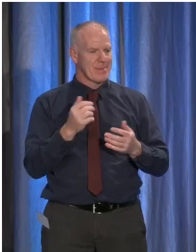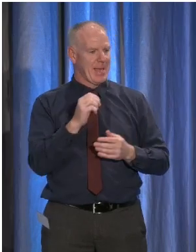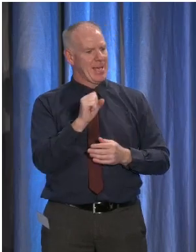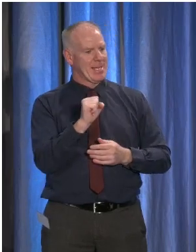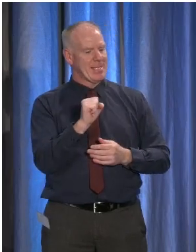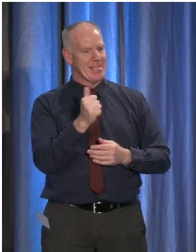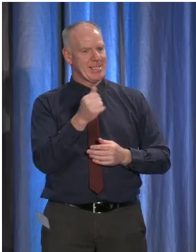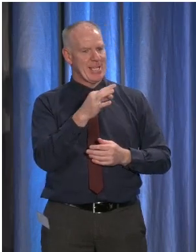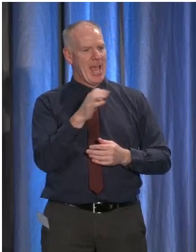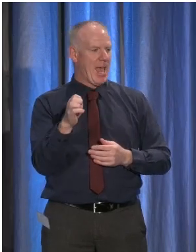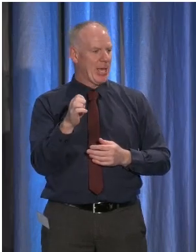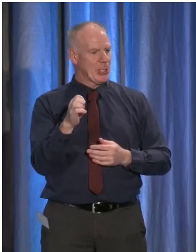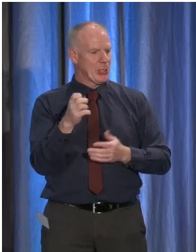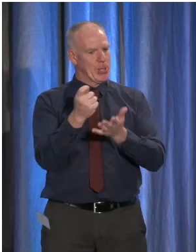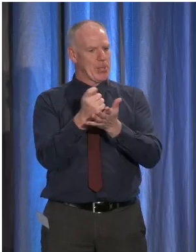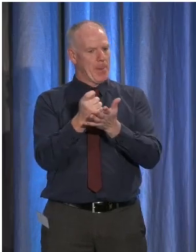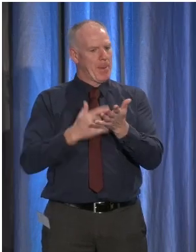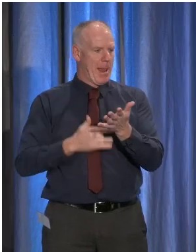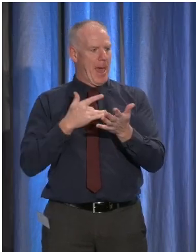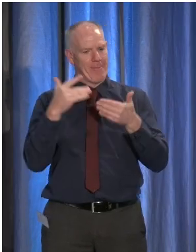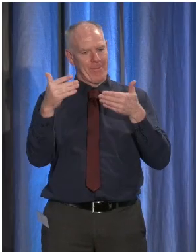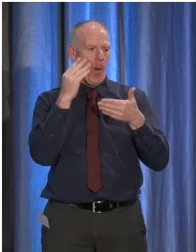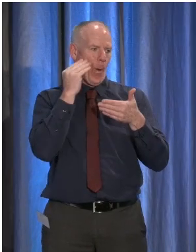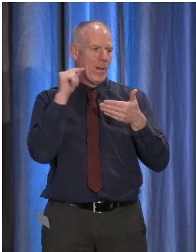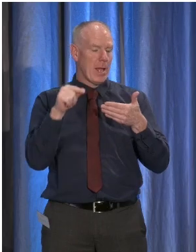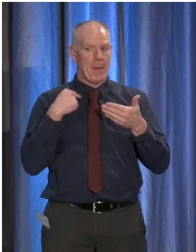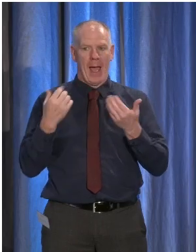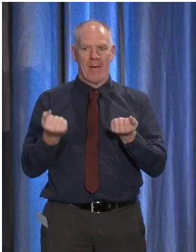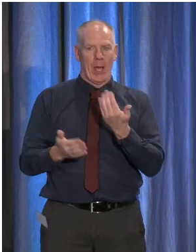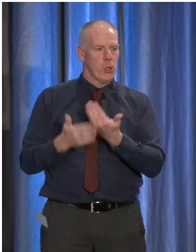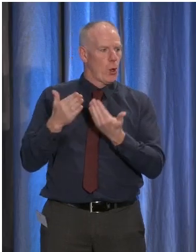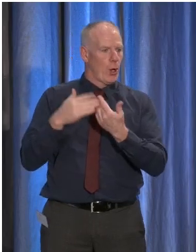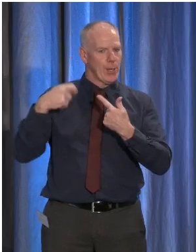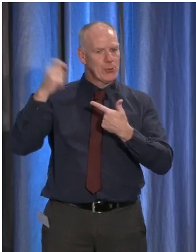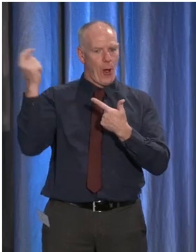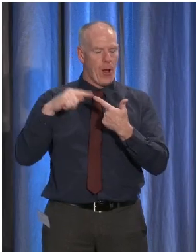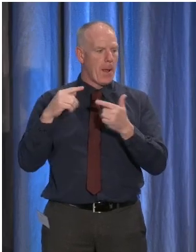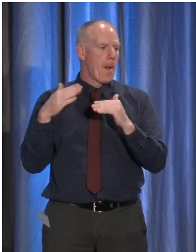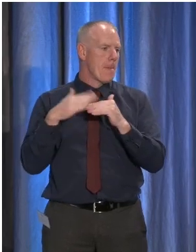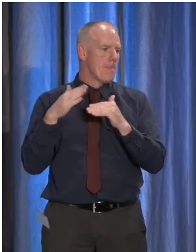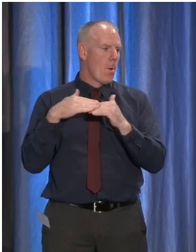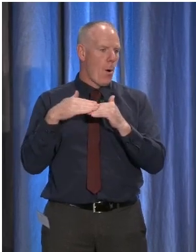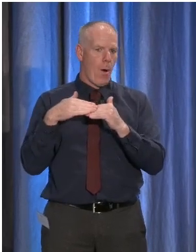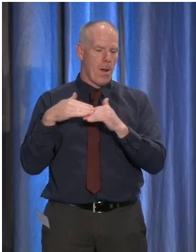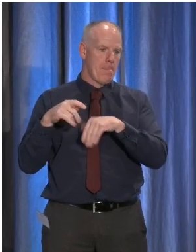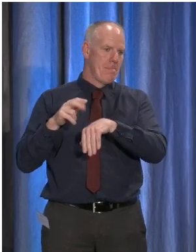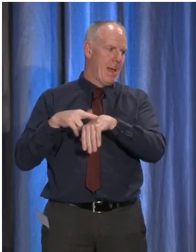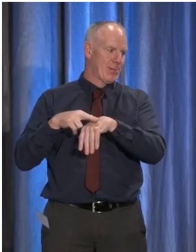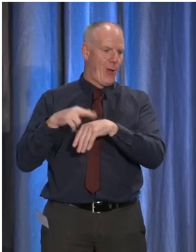sage stage in my life, and I'm here with my younger, taller, more svelte